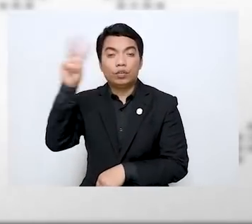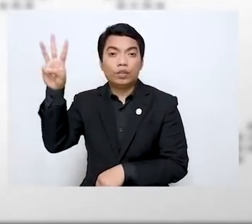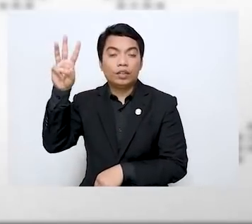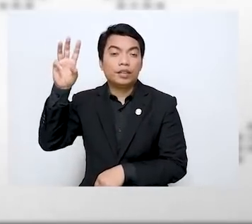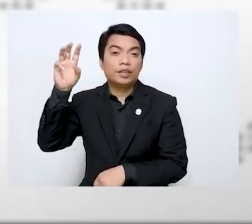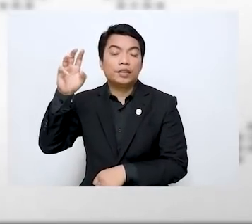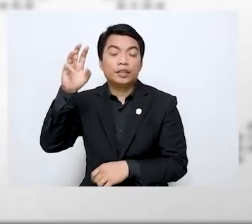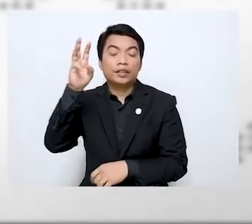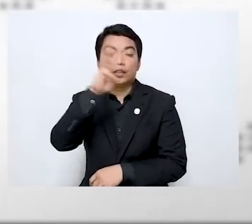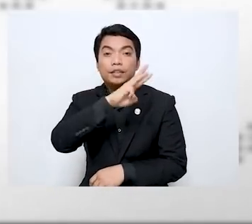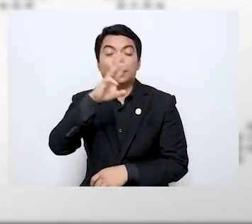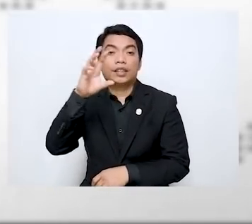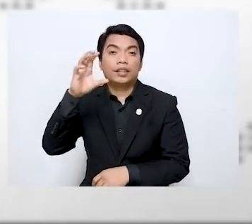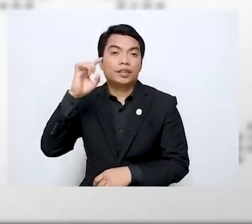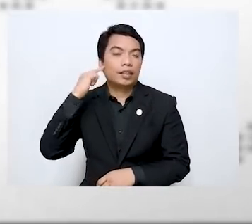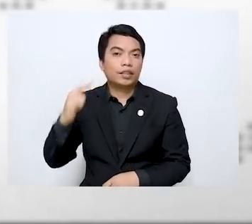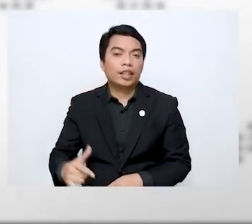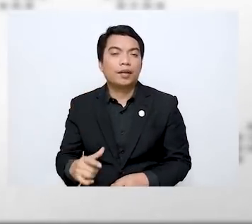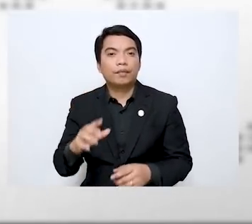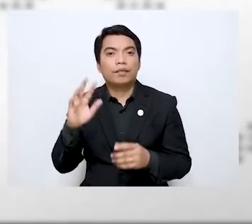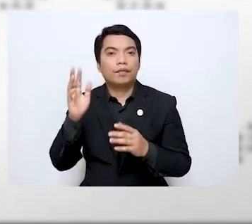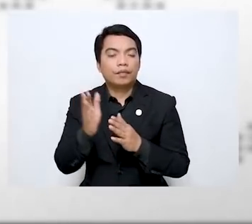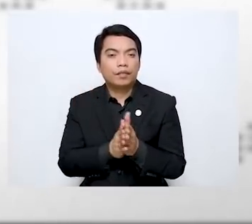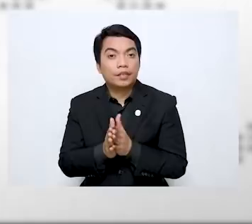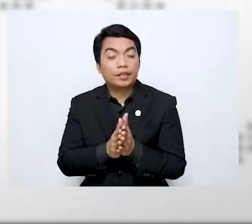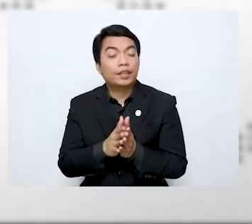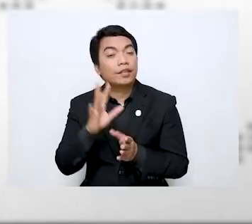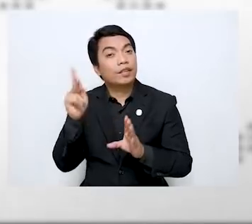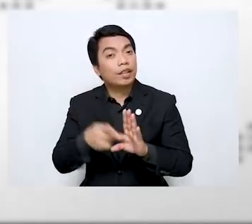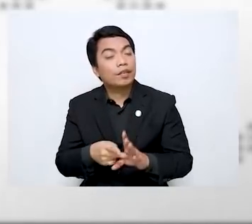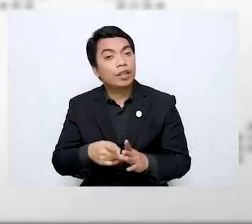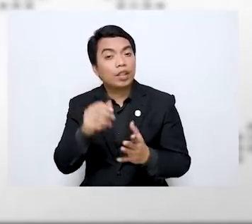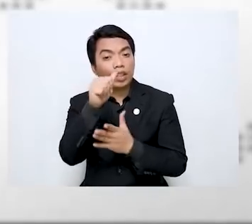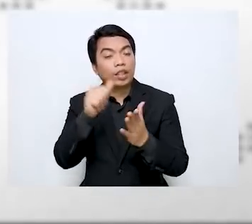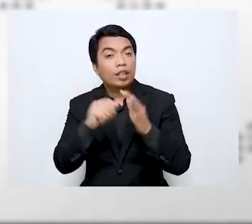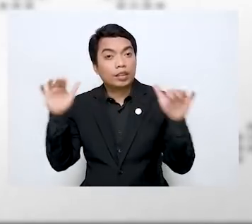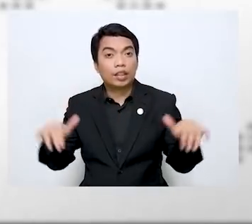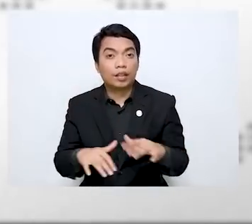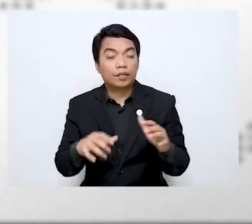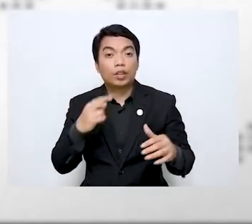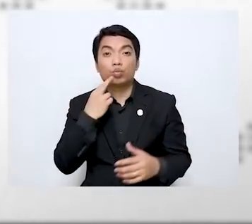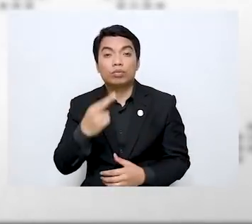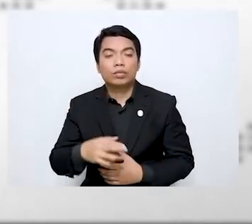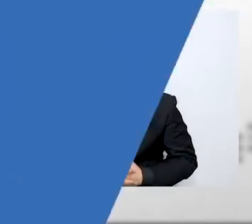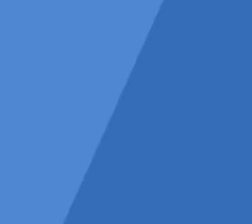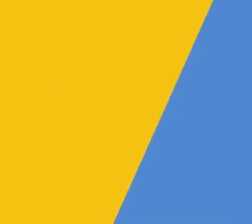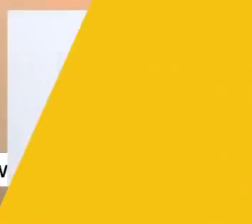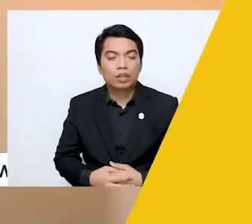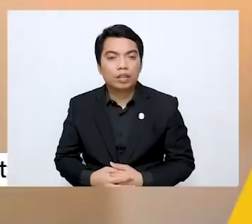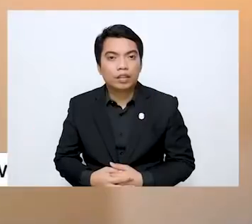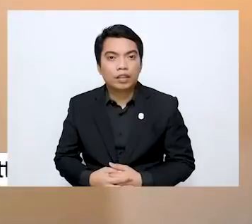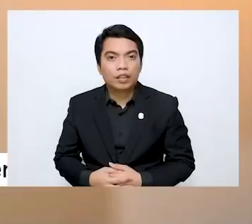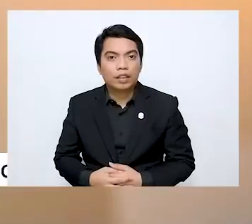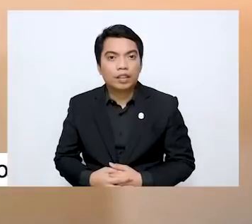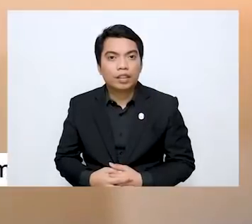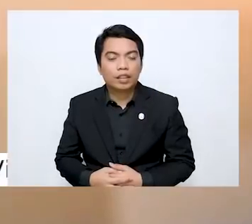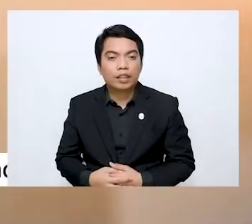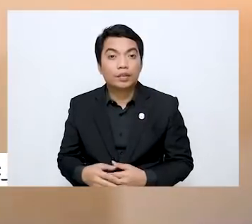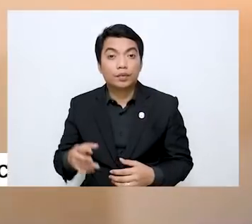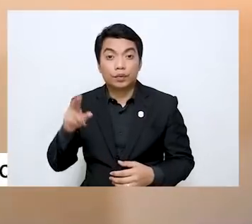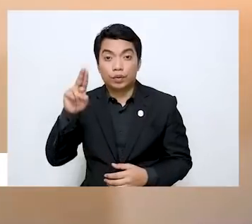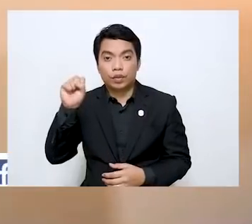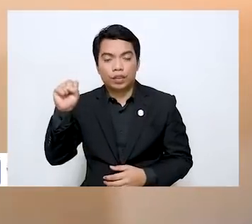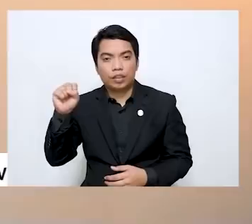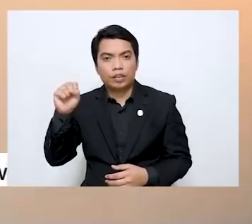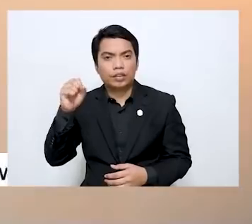California actively participated in a Draw With Us activity. Sister Sophia Trigones tells us more. In the